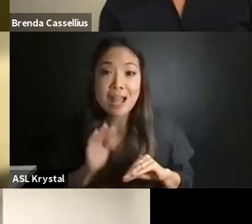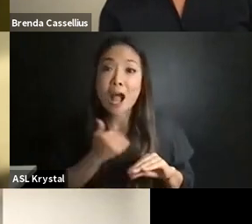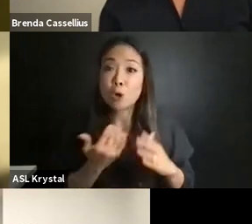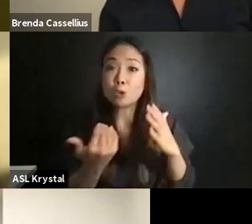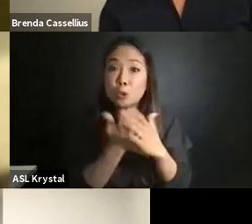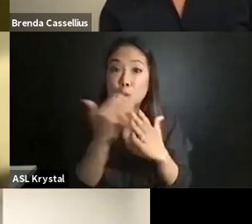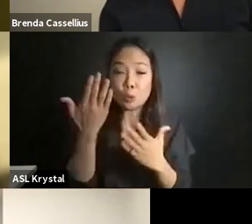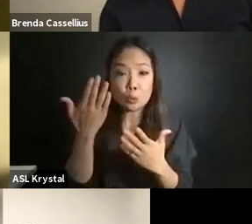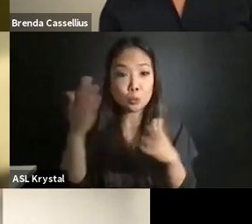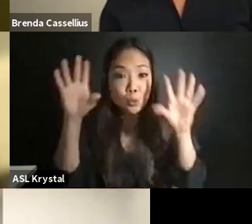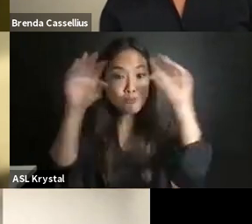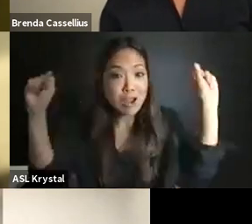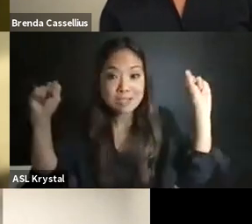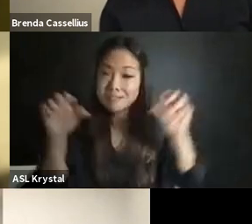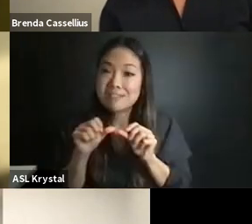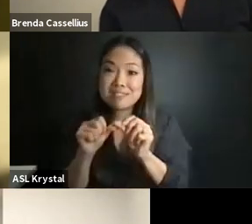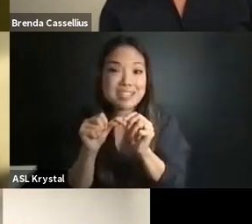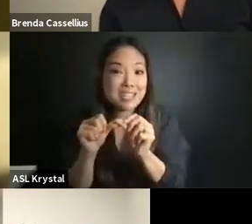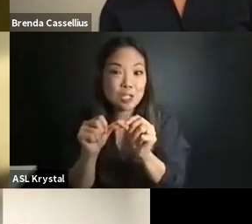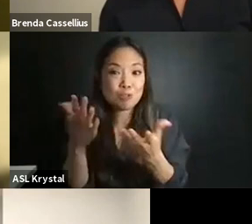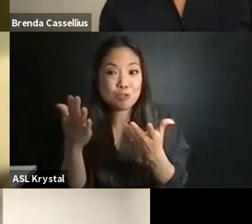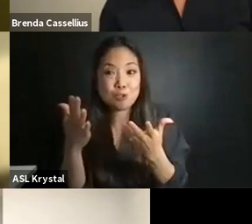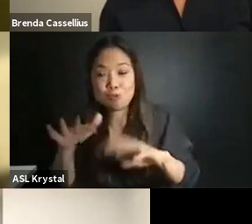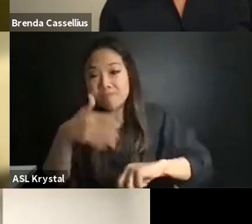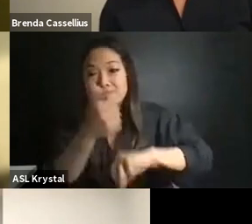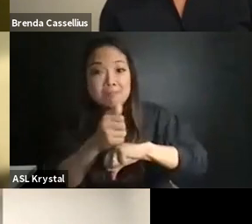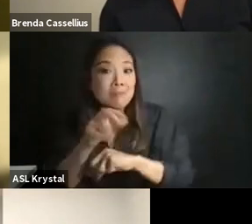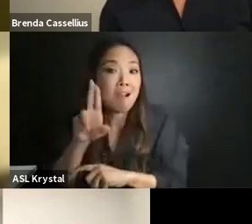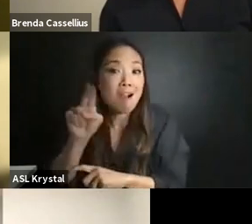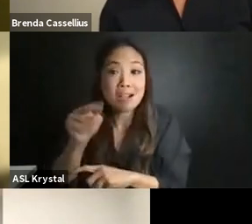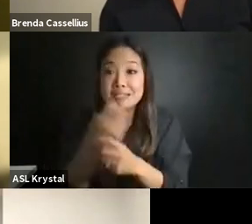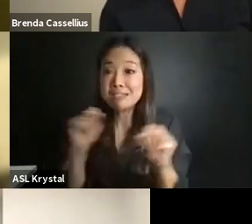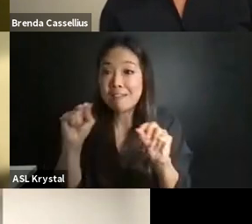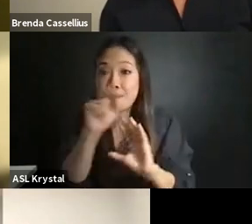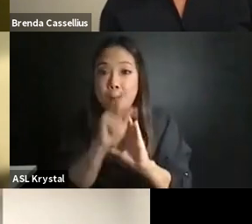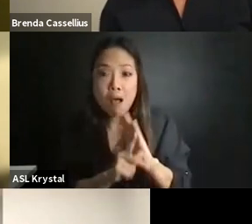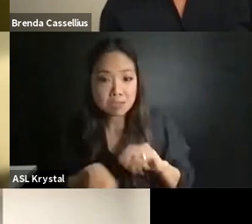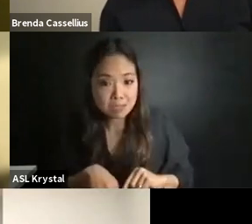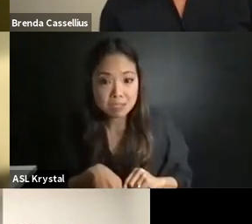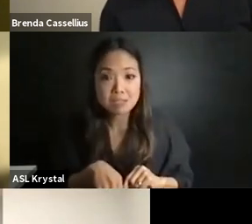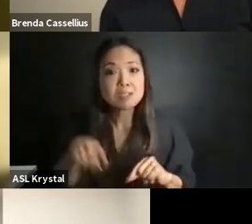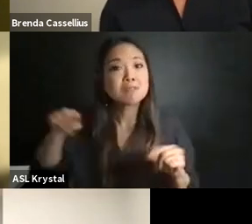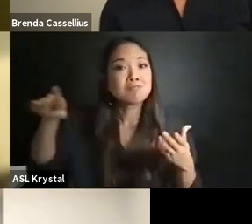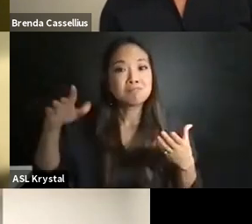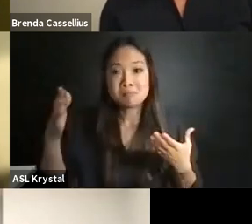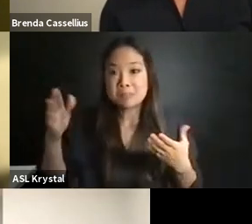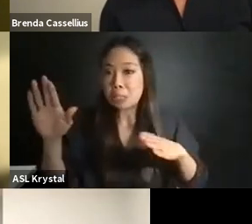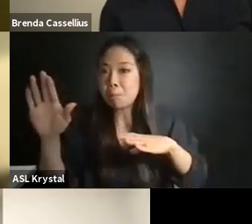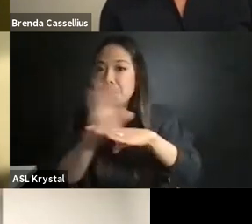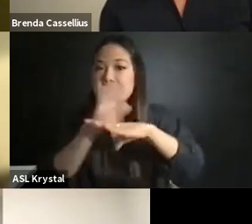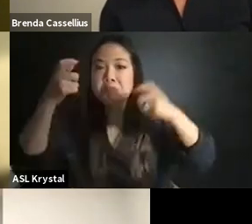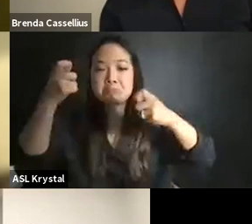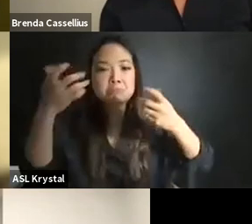mandate unsafe policies capitalism demands that our schools be reopened so that we could go back to work